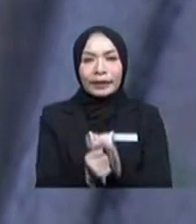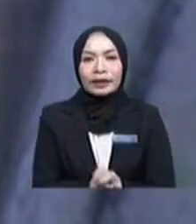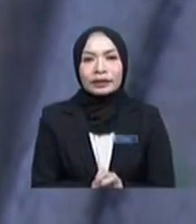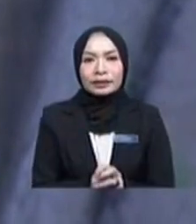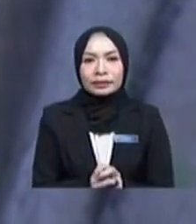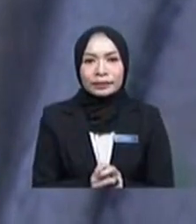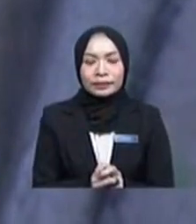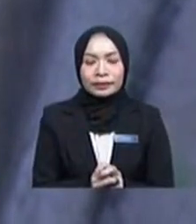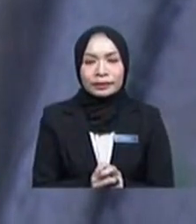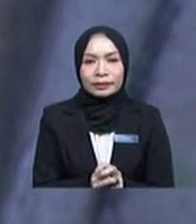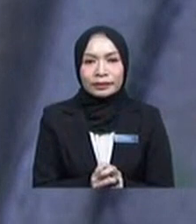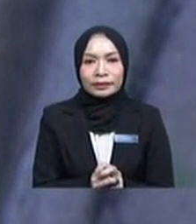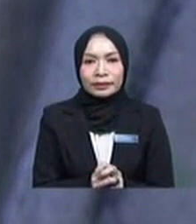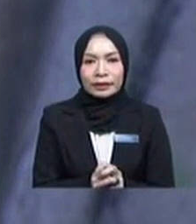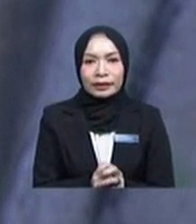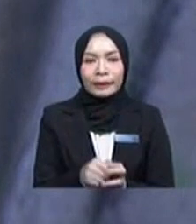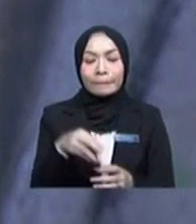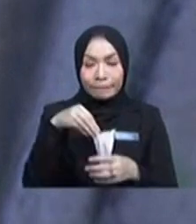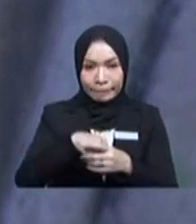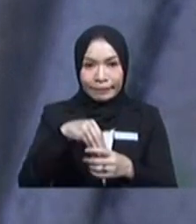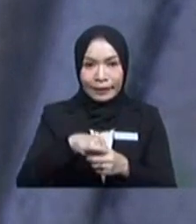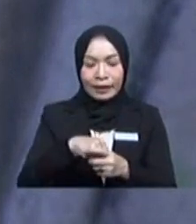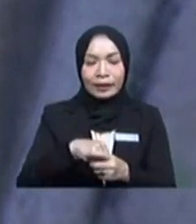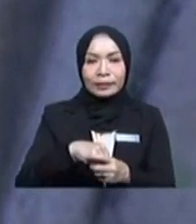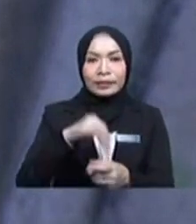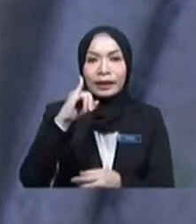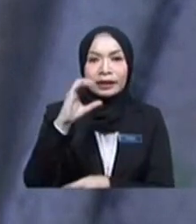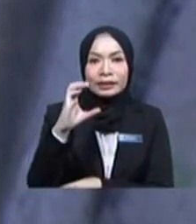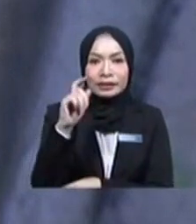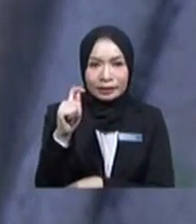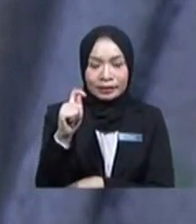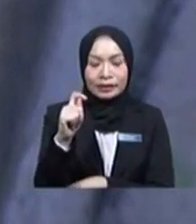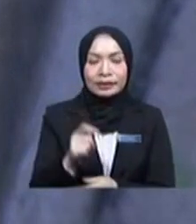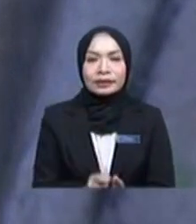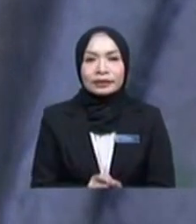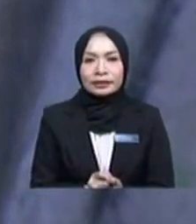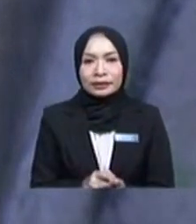the use of digital technology among education leaders. Therefore,